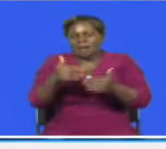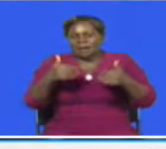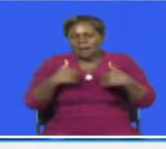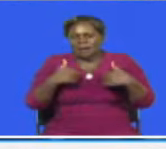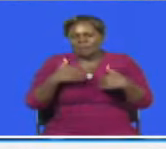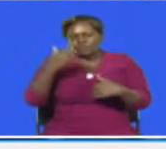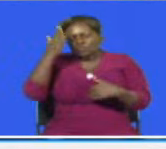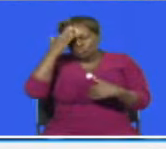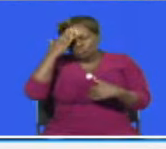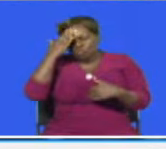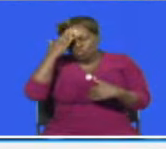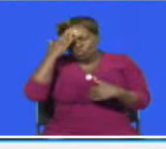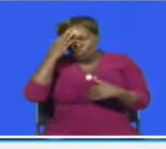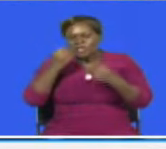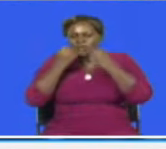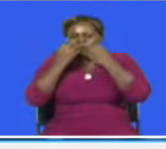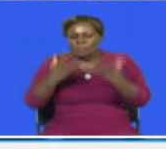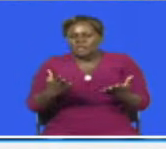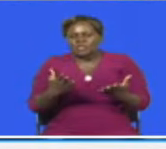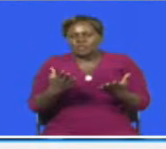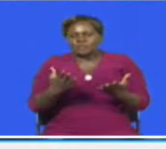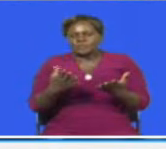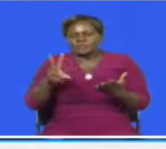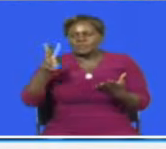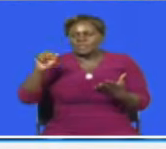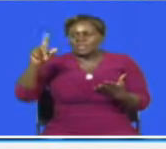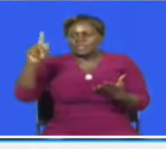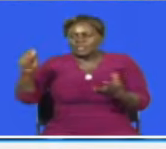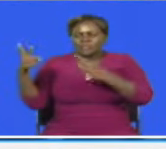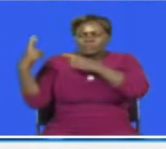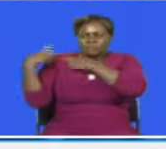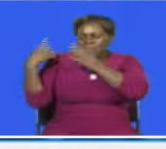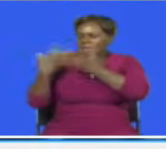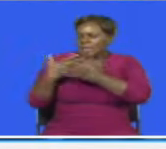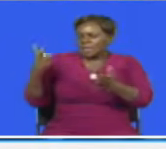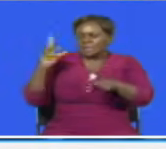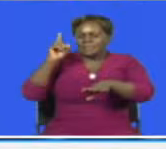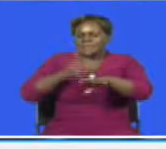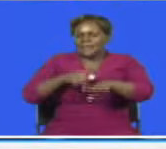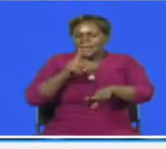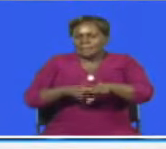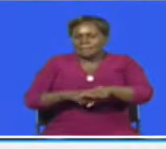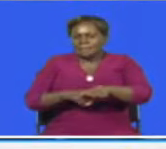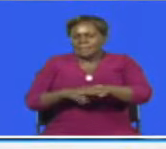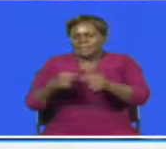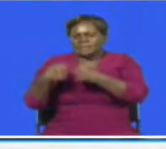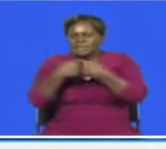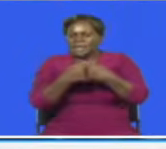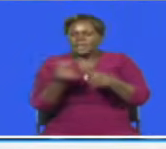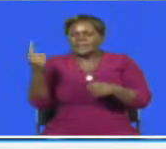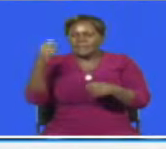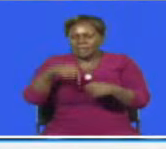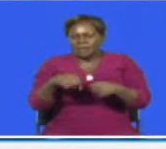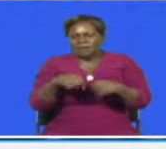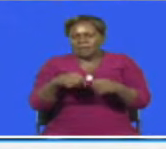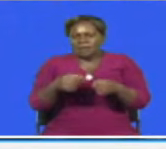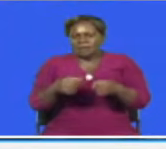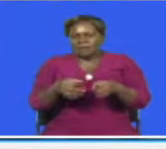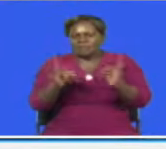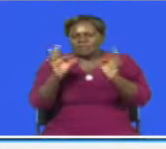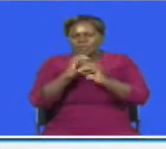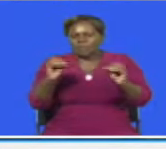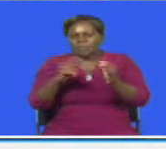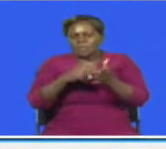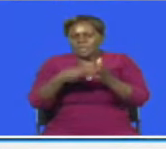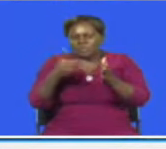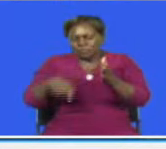having predictable information in terms of their VAT obligation at any given point in time. Where the challenge might come in is with informal suppliers. What